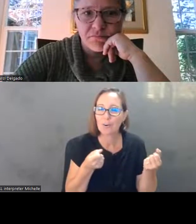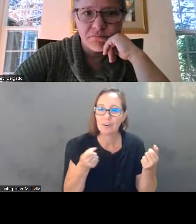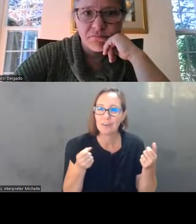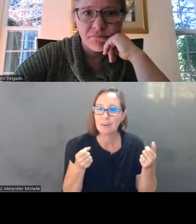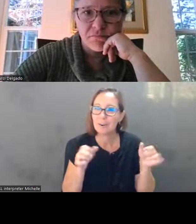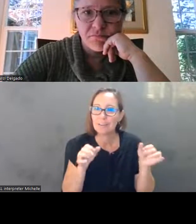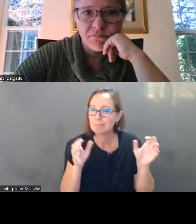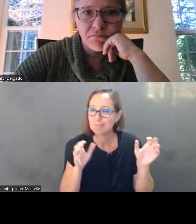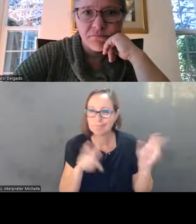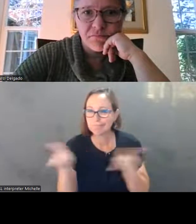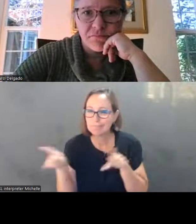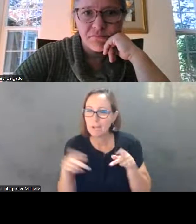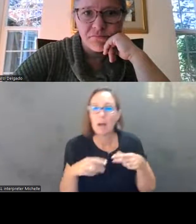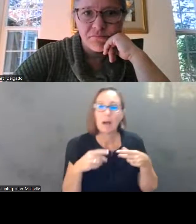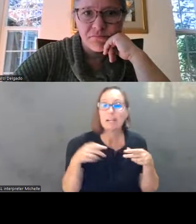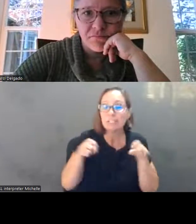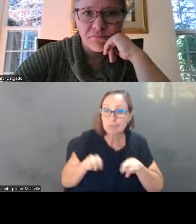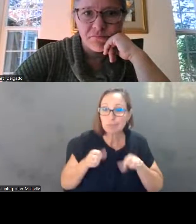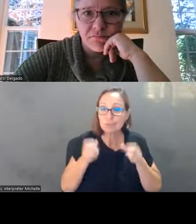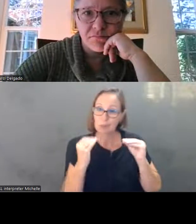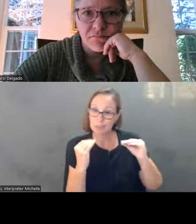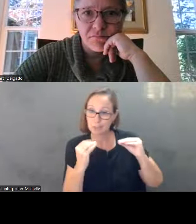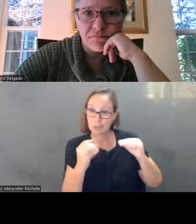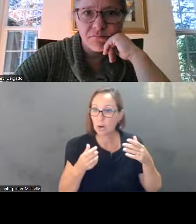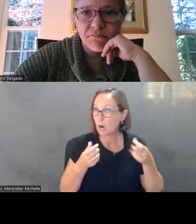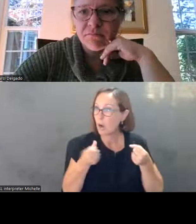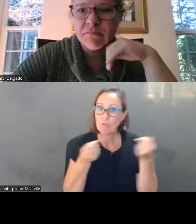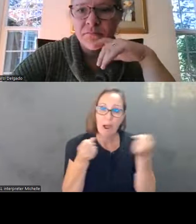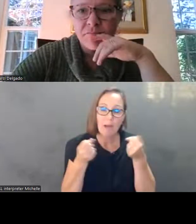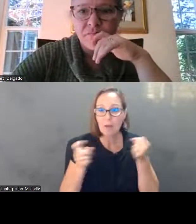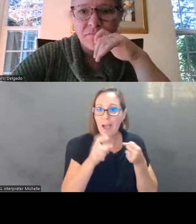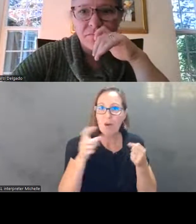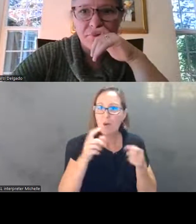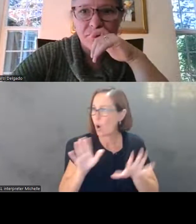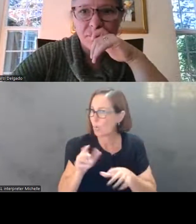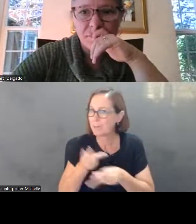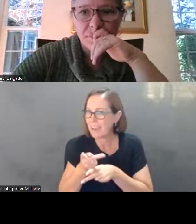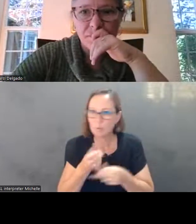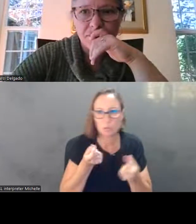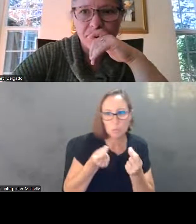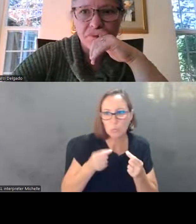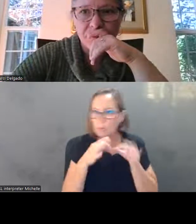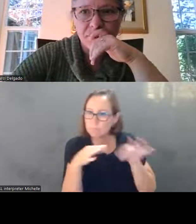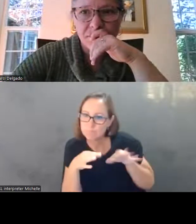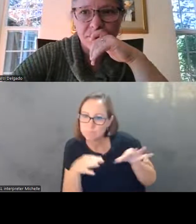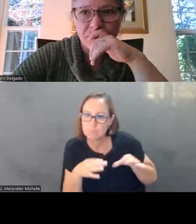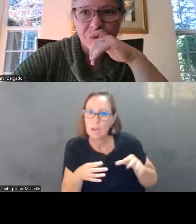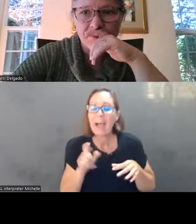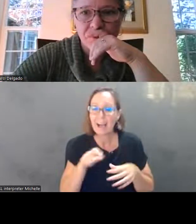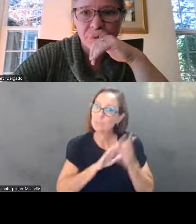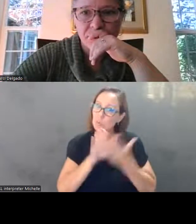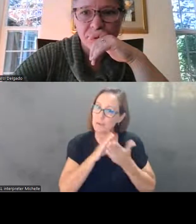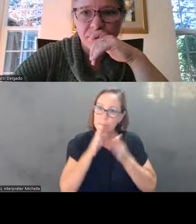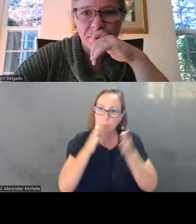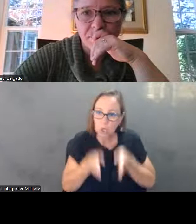a car and you drive around town, and they tell you, oh, don't hit that car, don't do this, don't do that. You have to do it in person, and you have to observe,